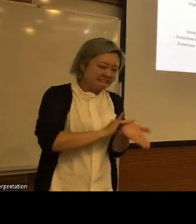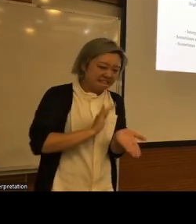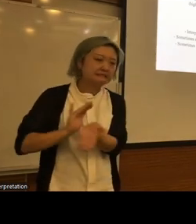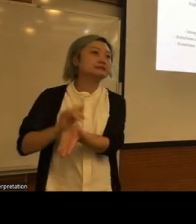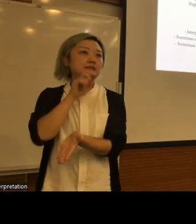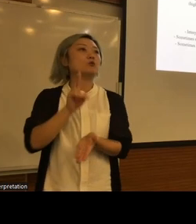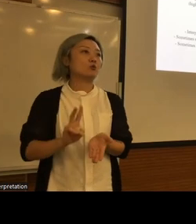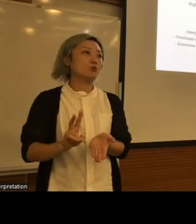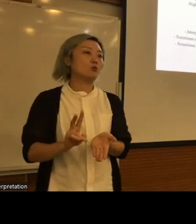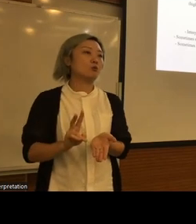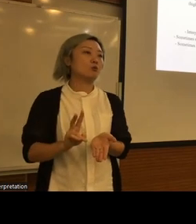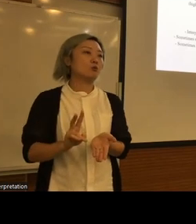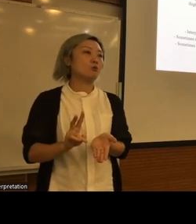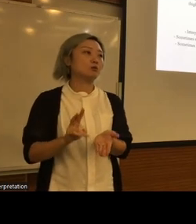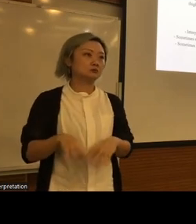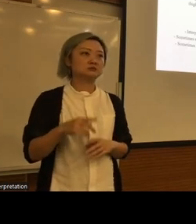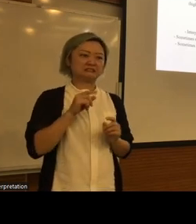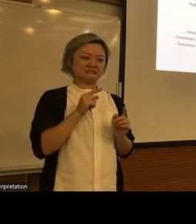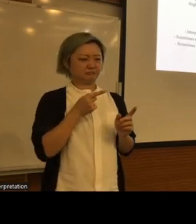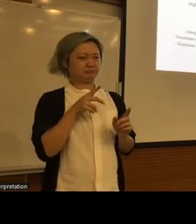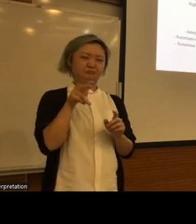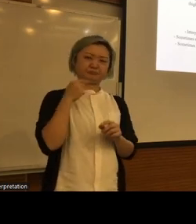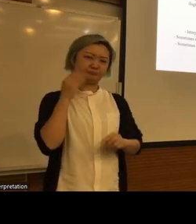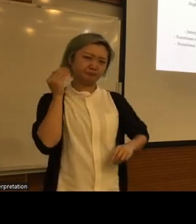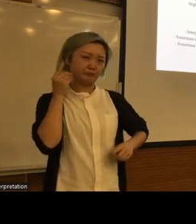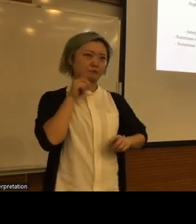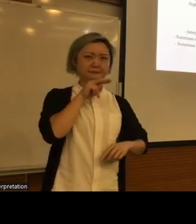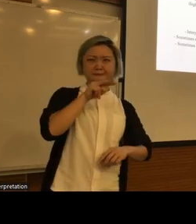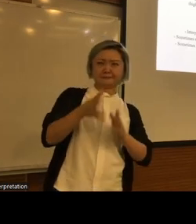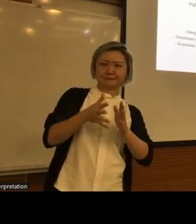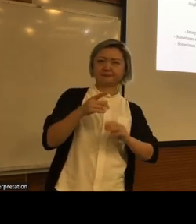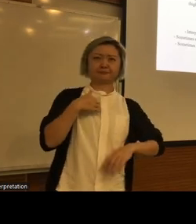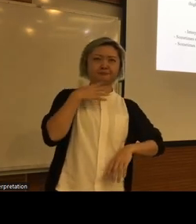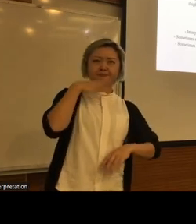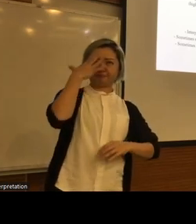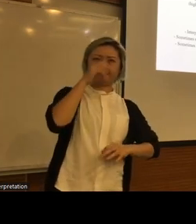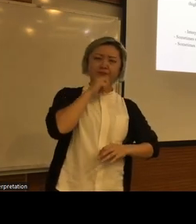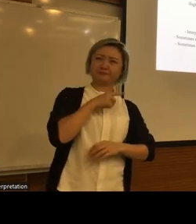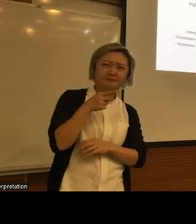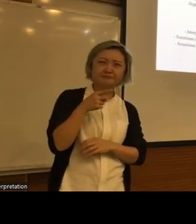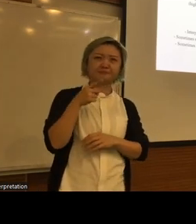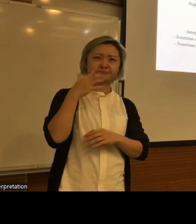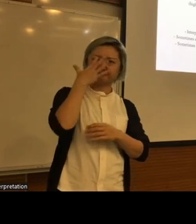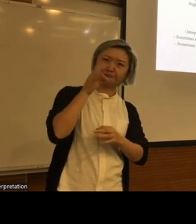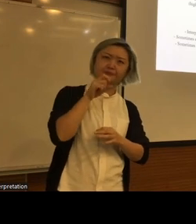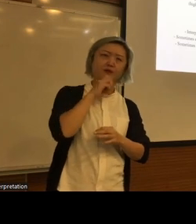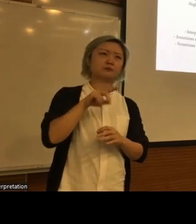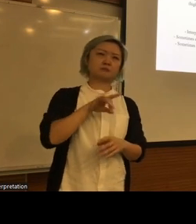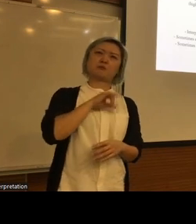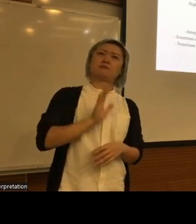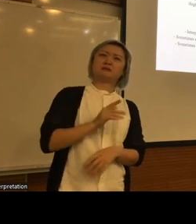but things that are not quite right. Very often there are sentence constructions that are